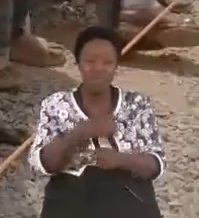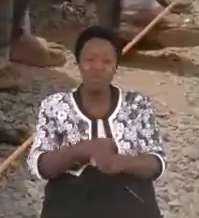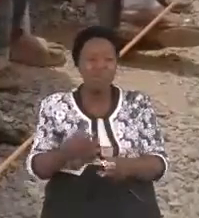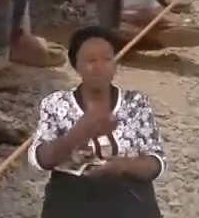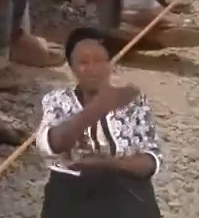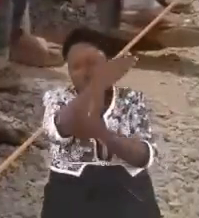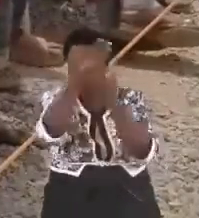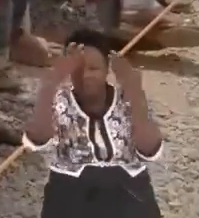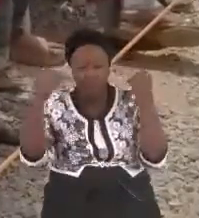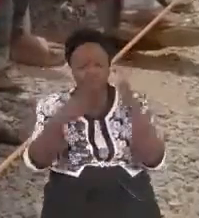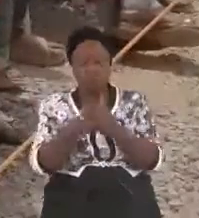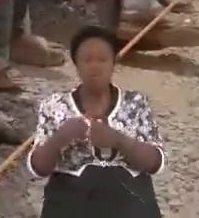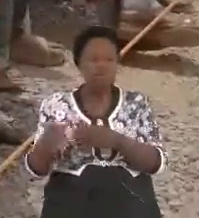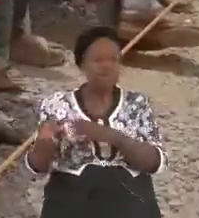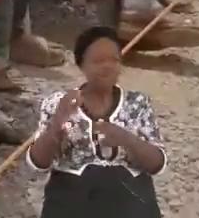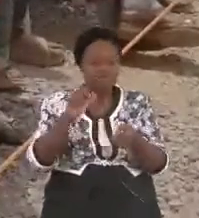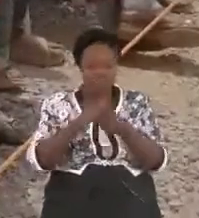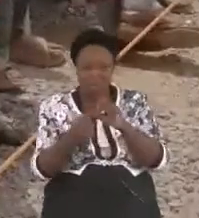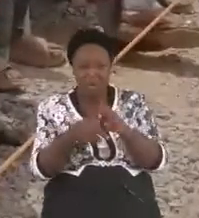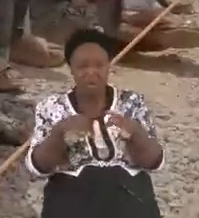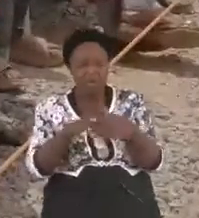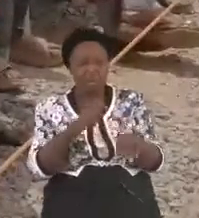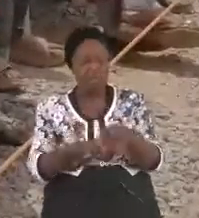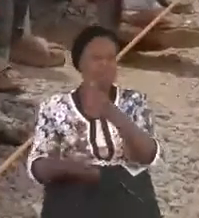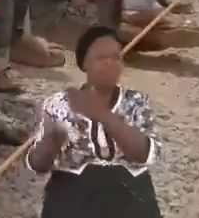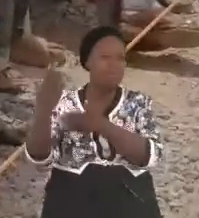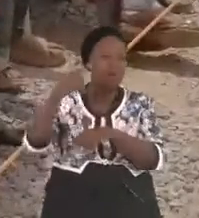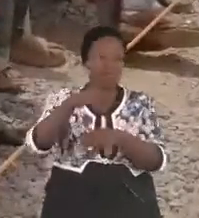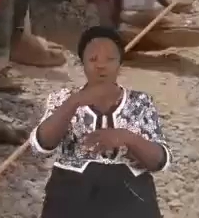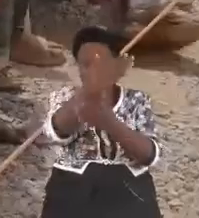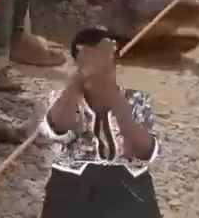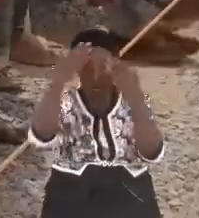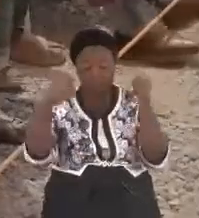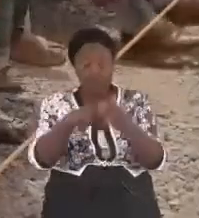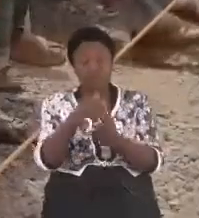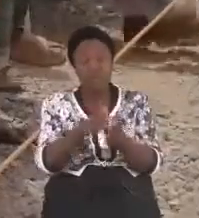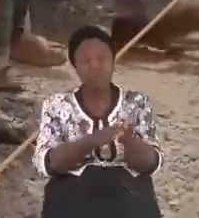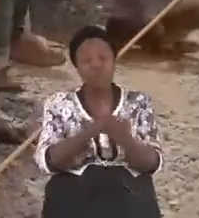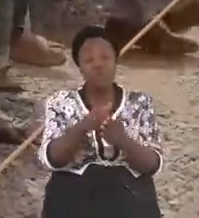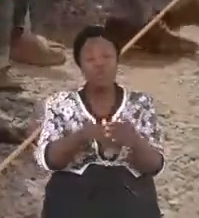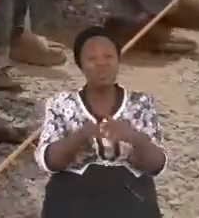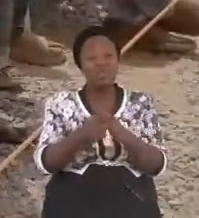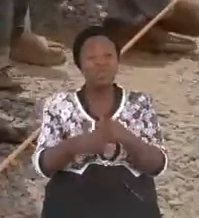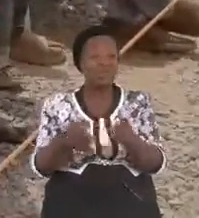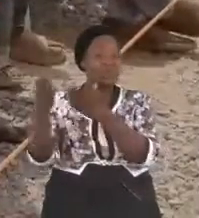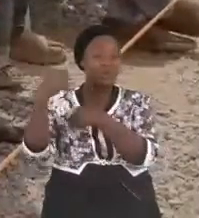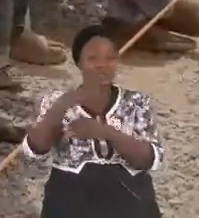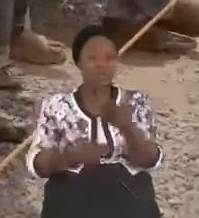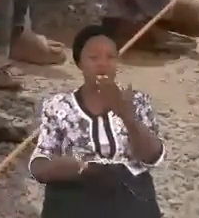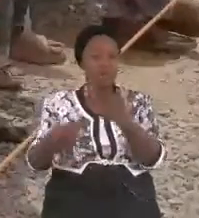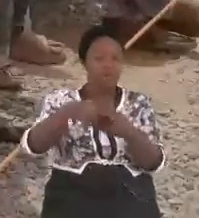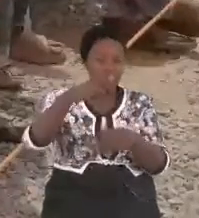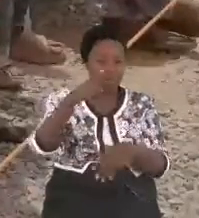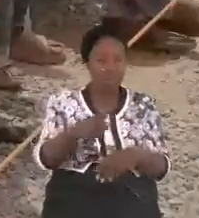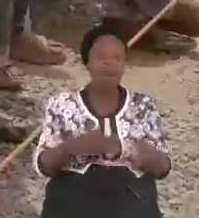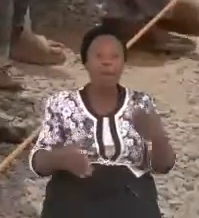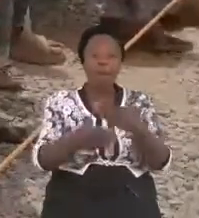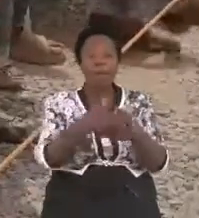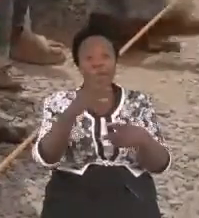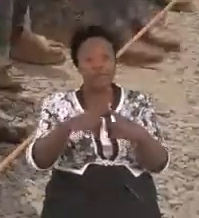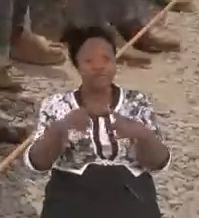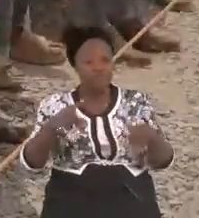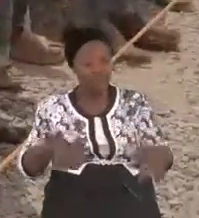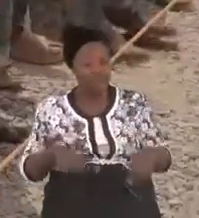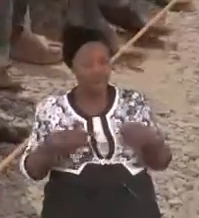past it will forget all your weakness of the powers it will restore you back to life